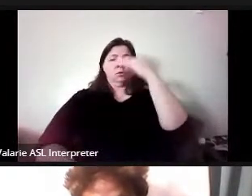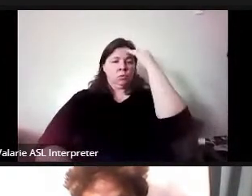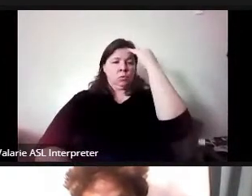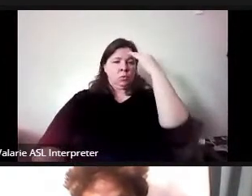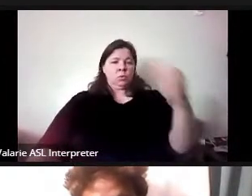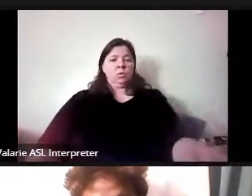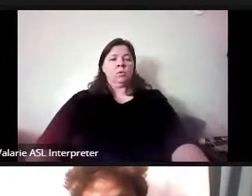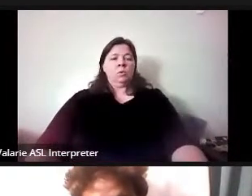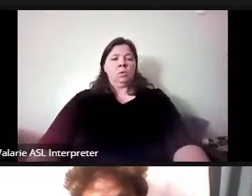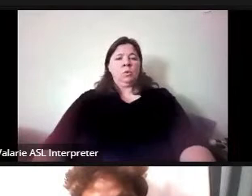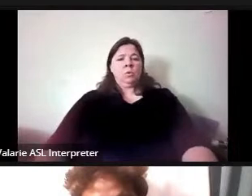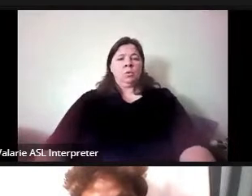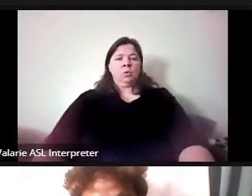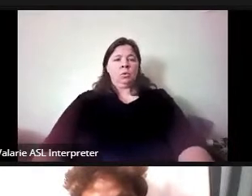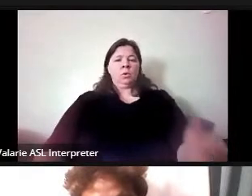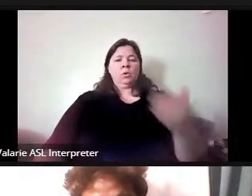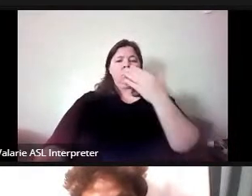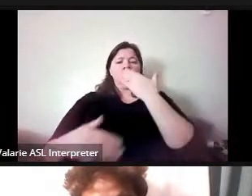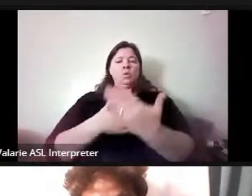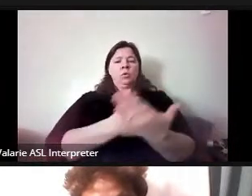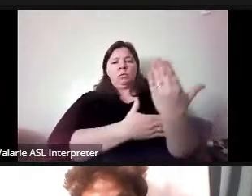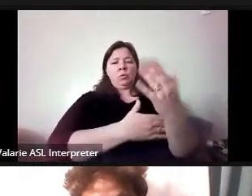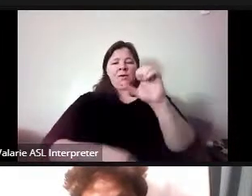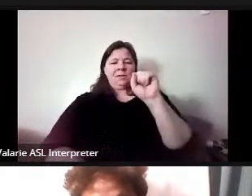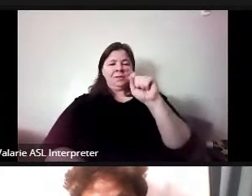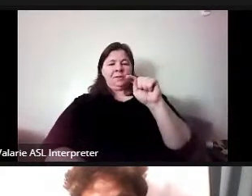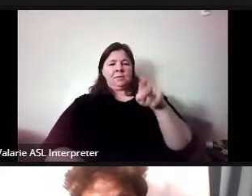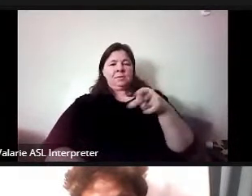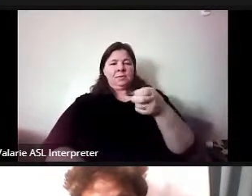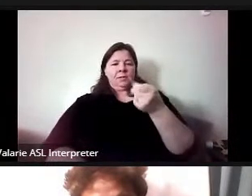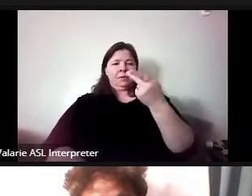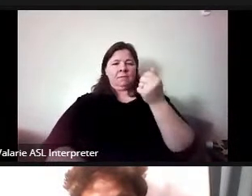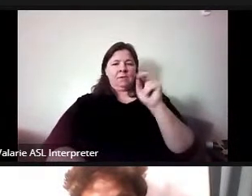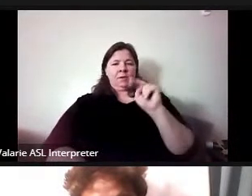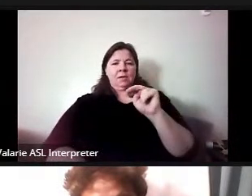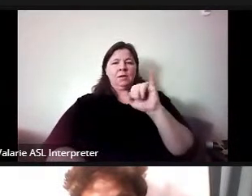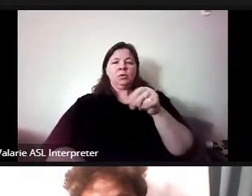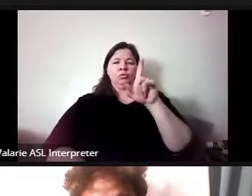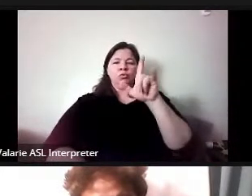Good morning, Stephen. It's Julie. Hello, everyone.